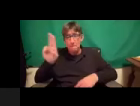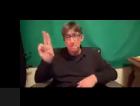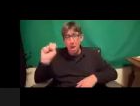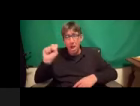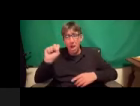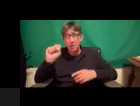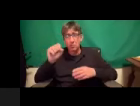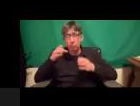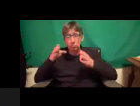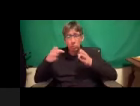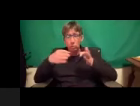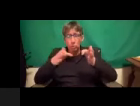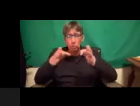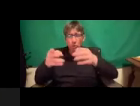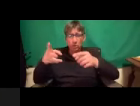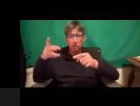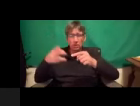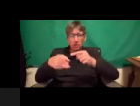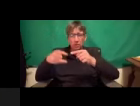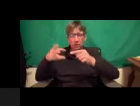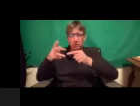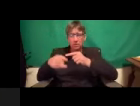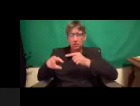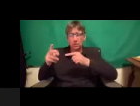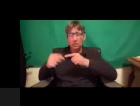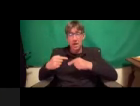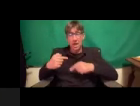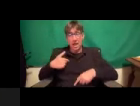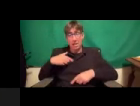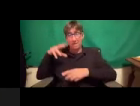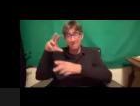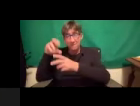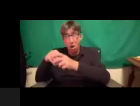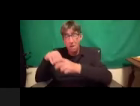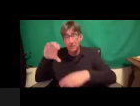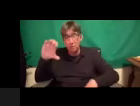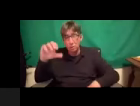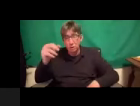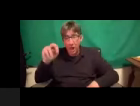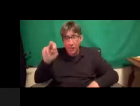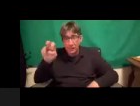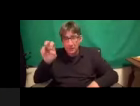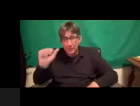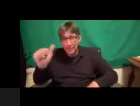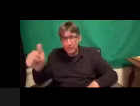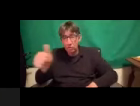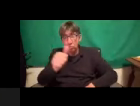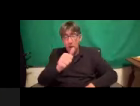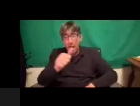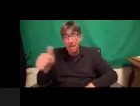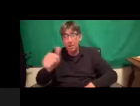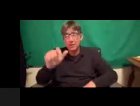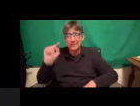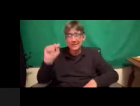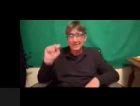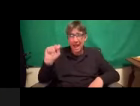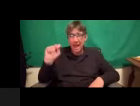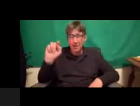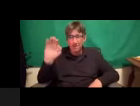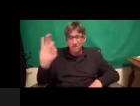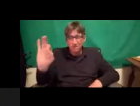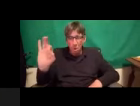given that group that I'm a part of, the Chelsea Transportation Task Force, which has been led by residents of Chelsea and